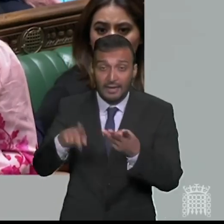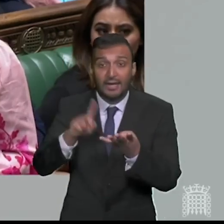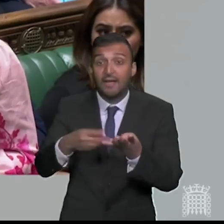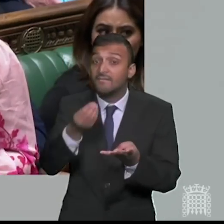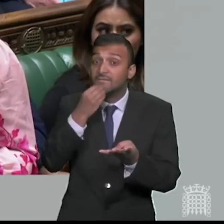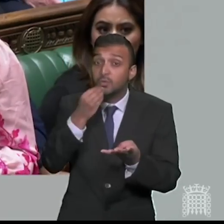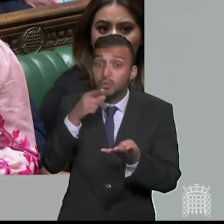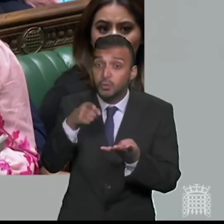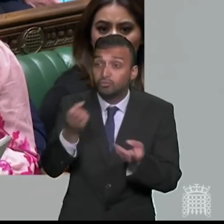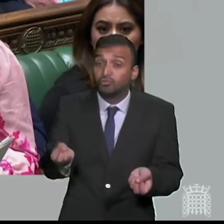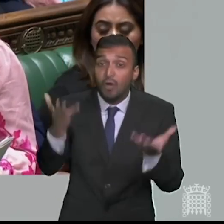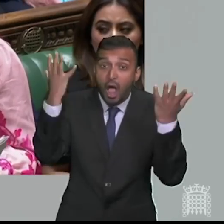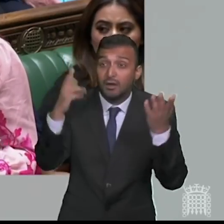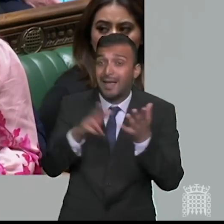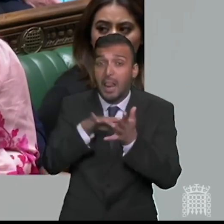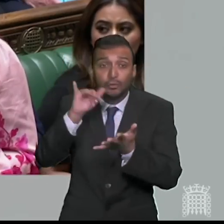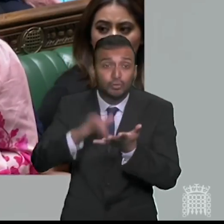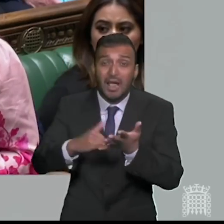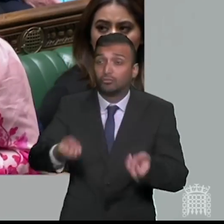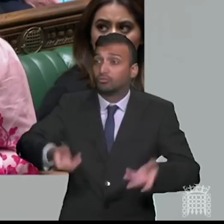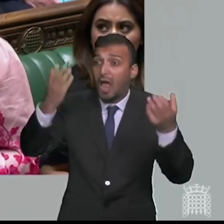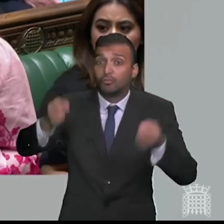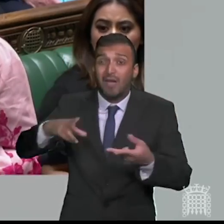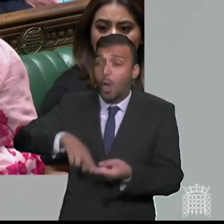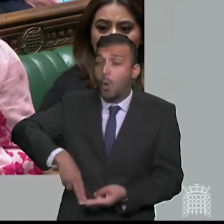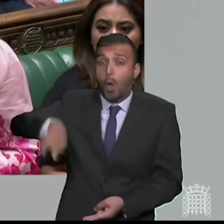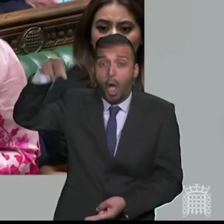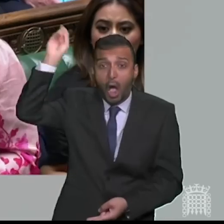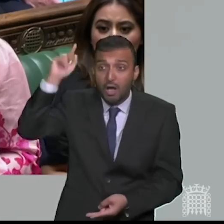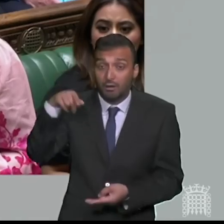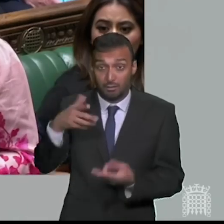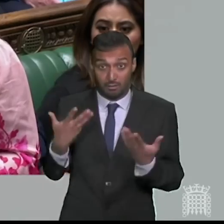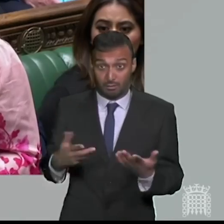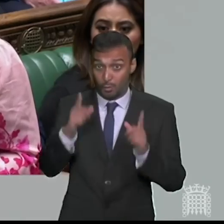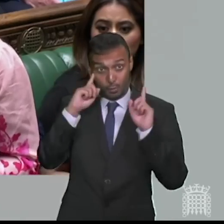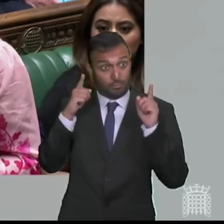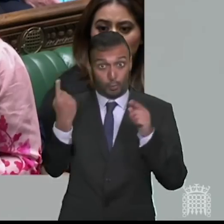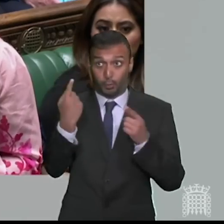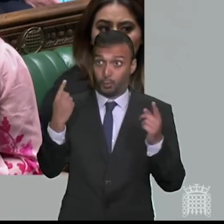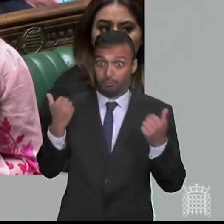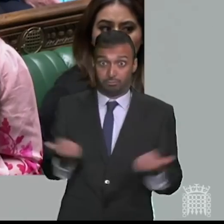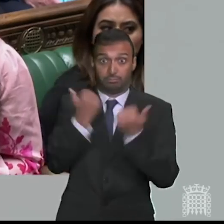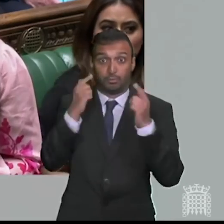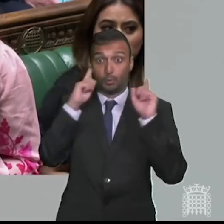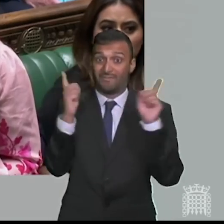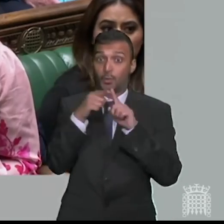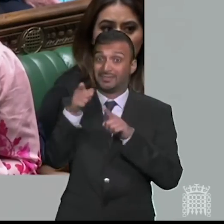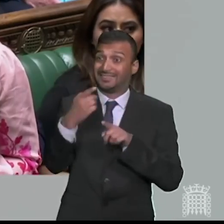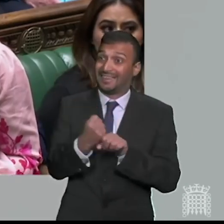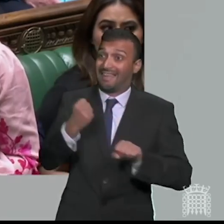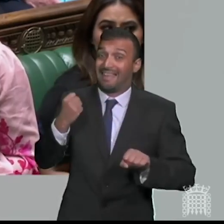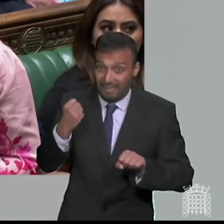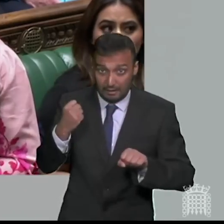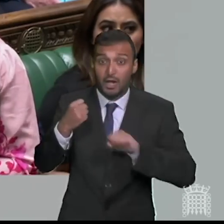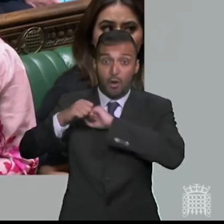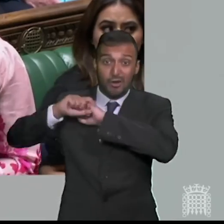the public sector and NHS, and graduates leaving university today with mountains of debt and little to no